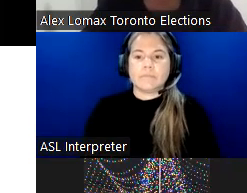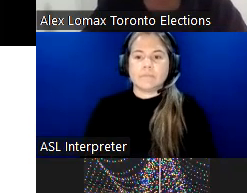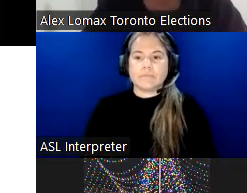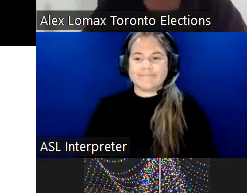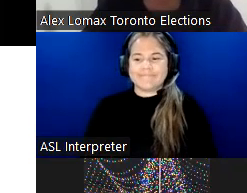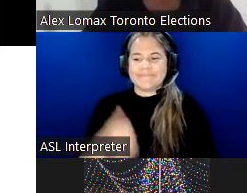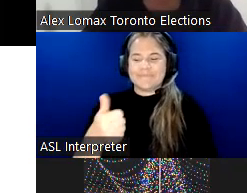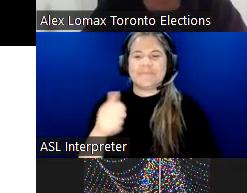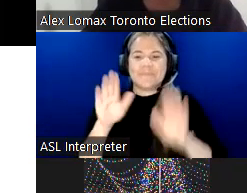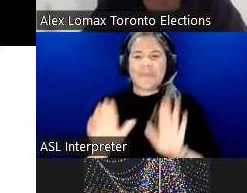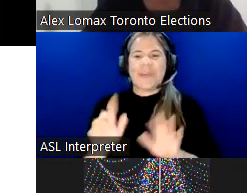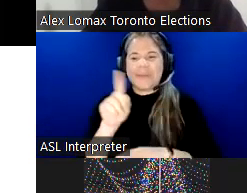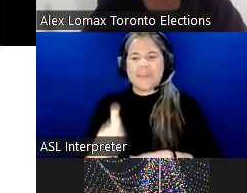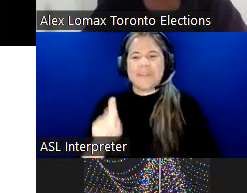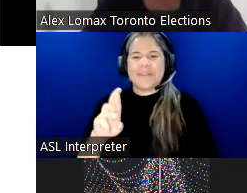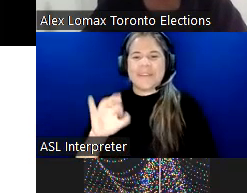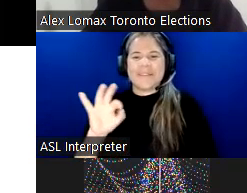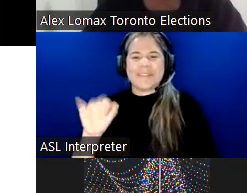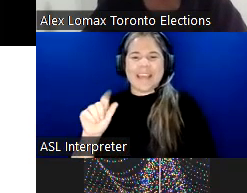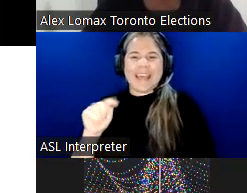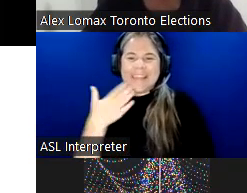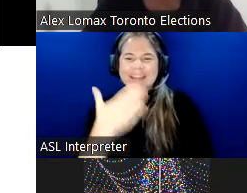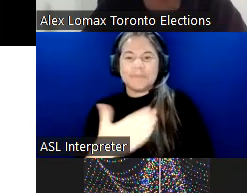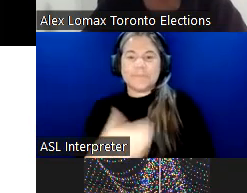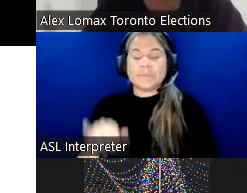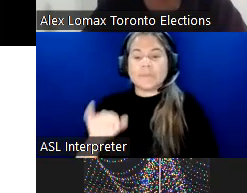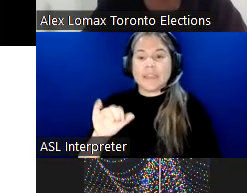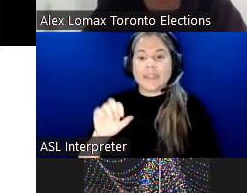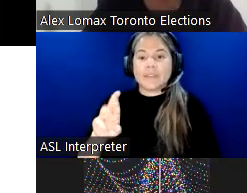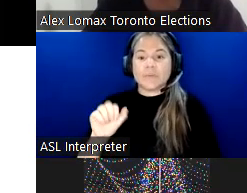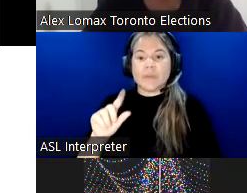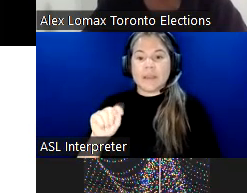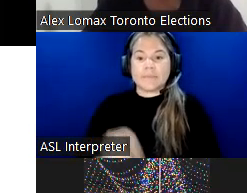Great question, Rifat. Thank you so much. Ishrat, do you want to go ahead?